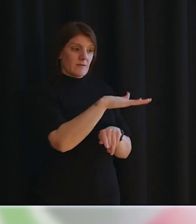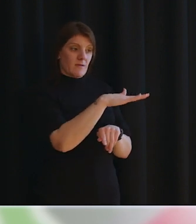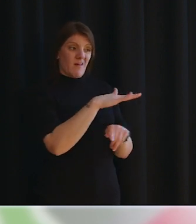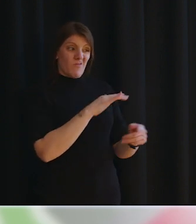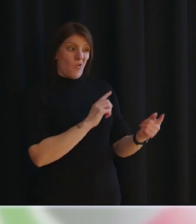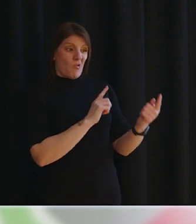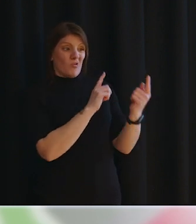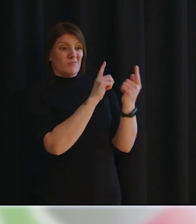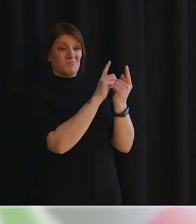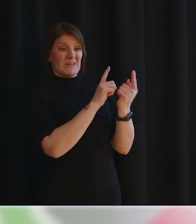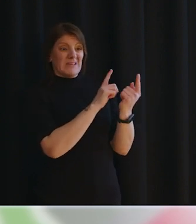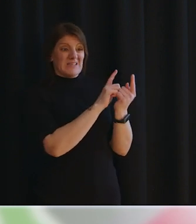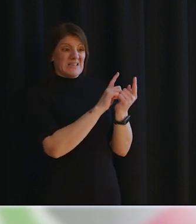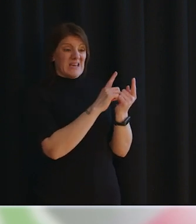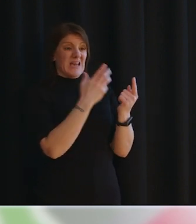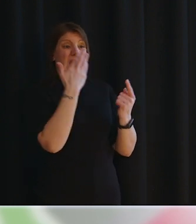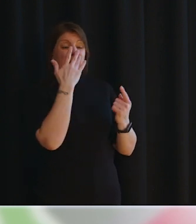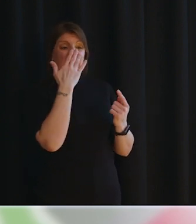meeting age-related,